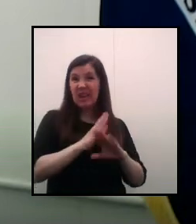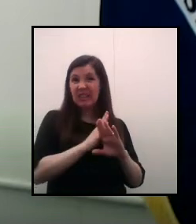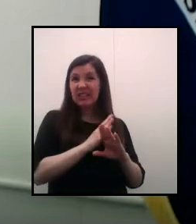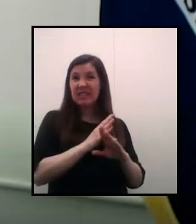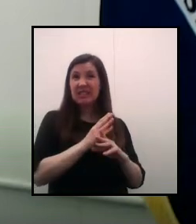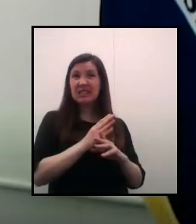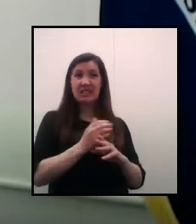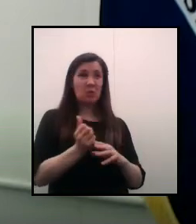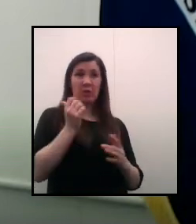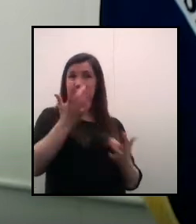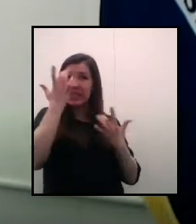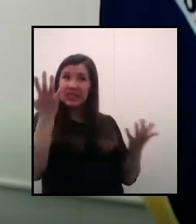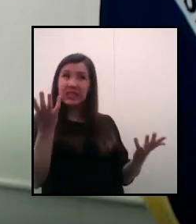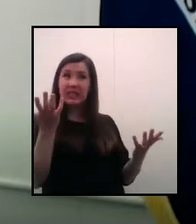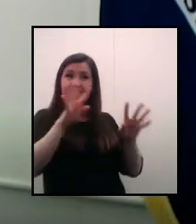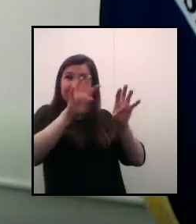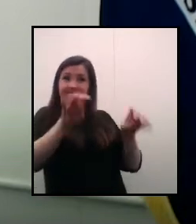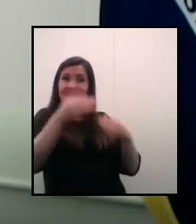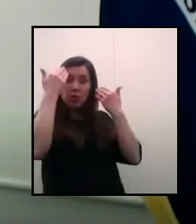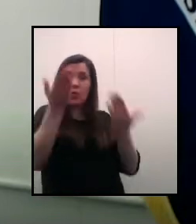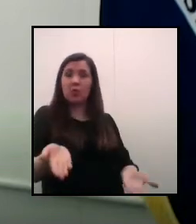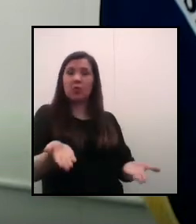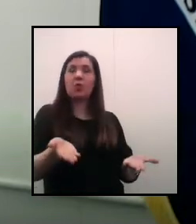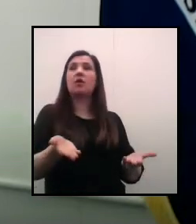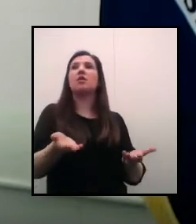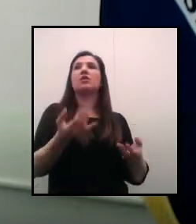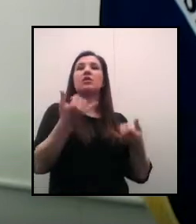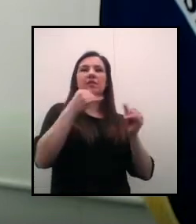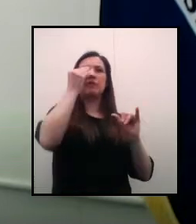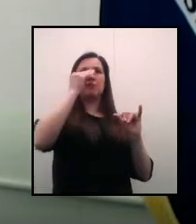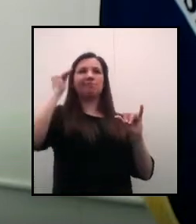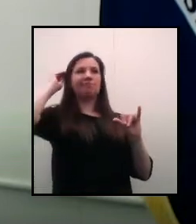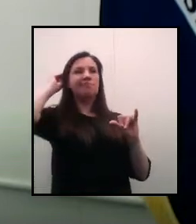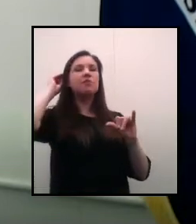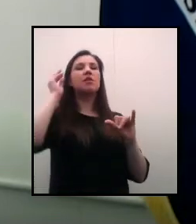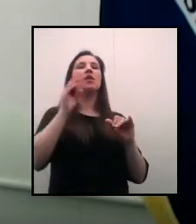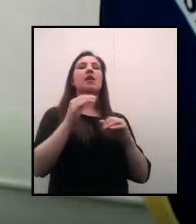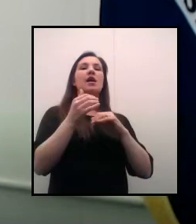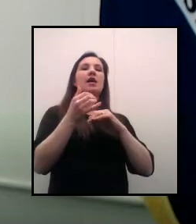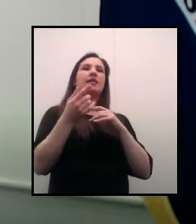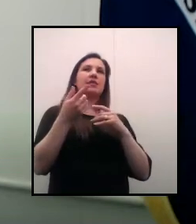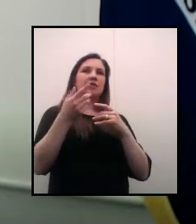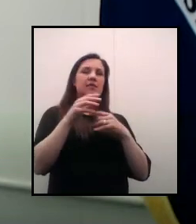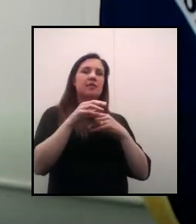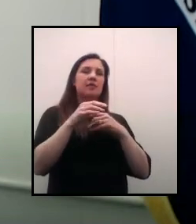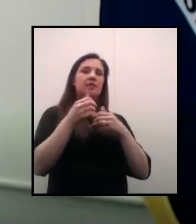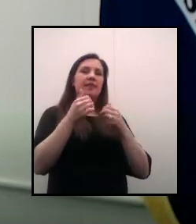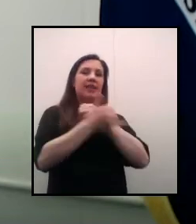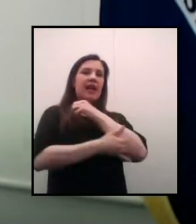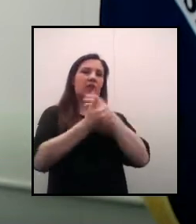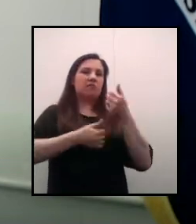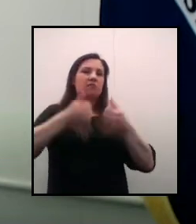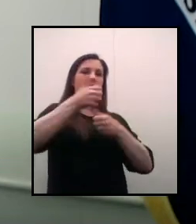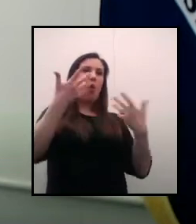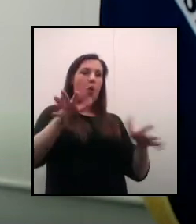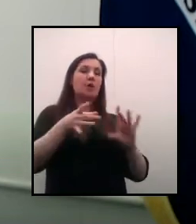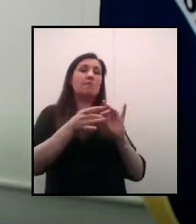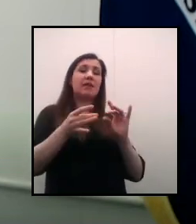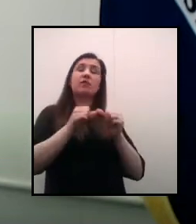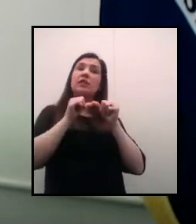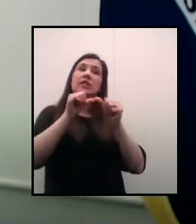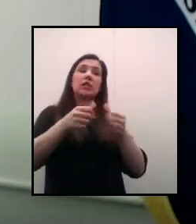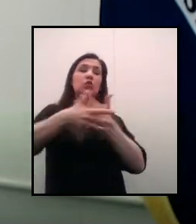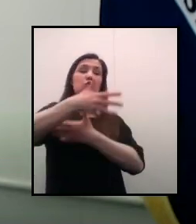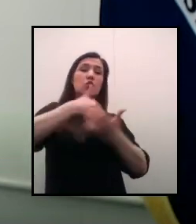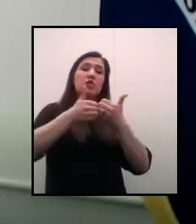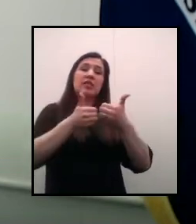And so we just, still have to keep that in mind. And as the county executive pointed out, we have to continue social